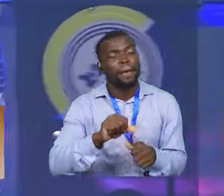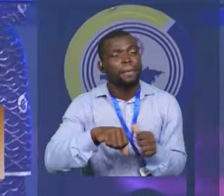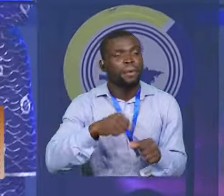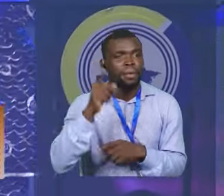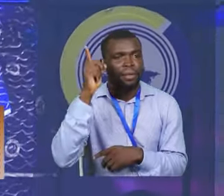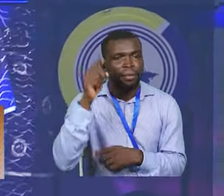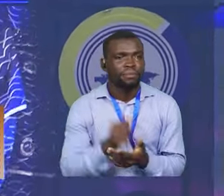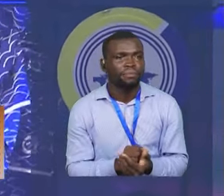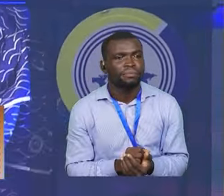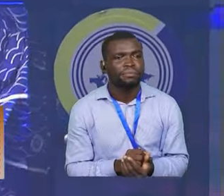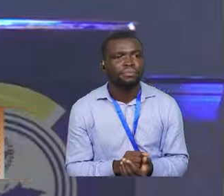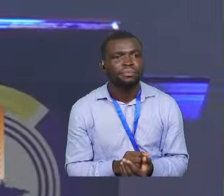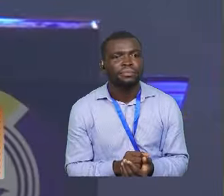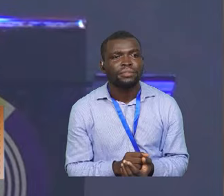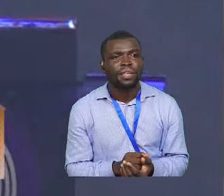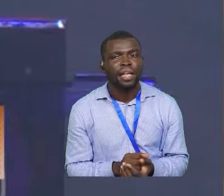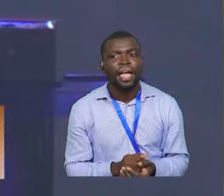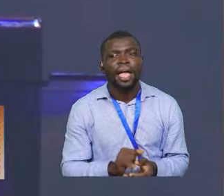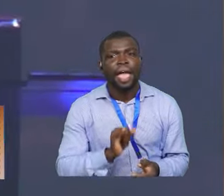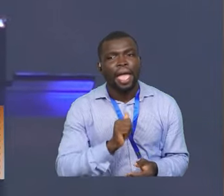I have.